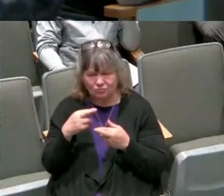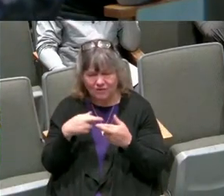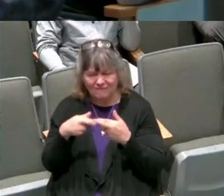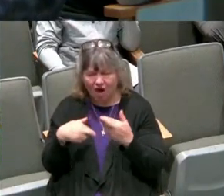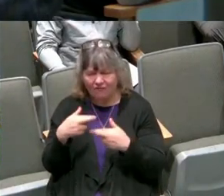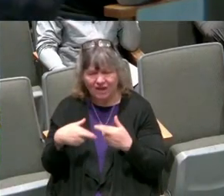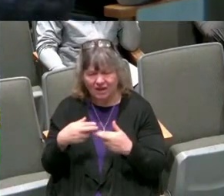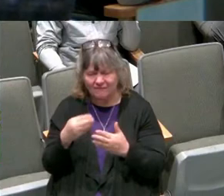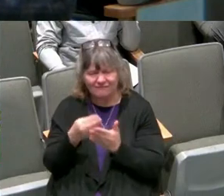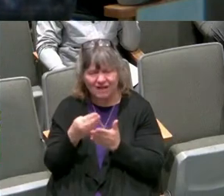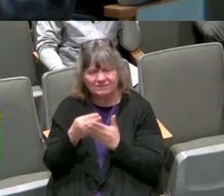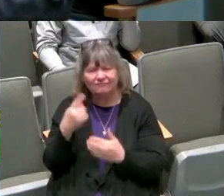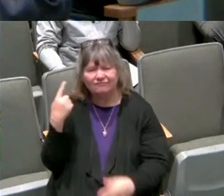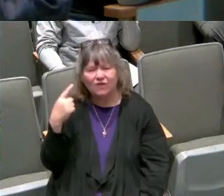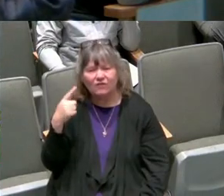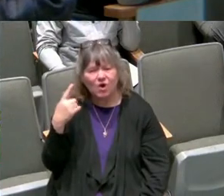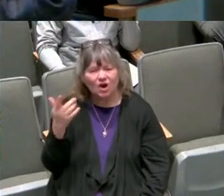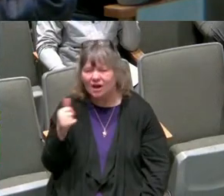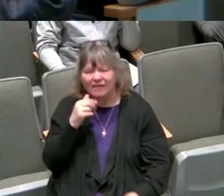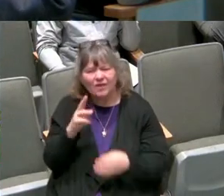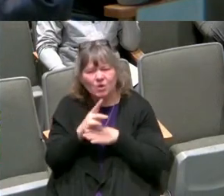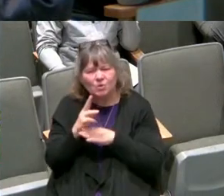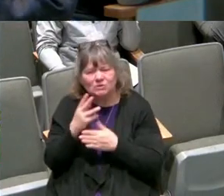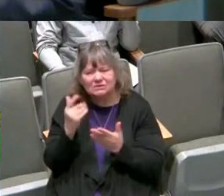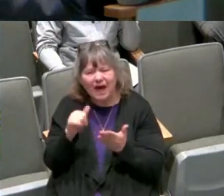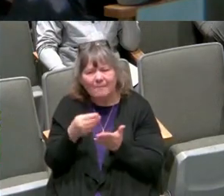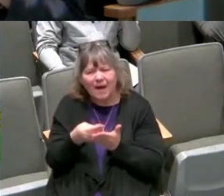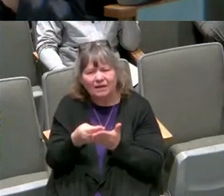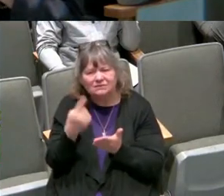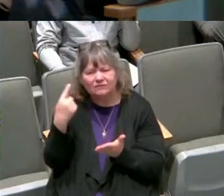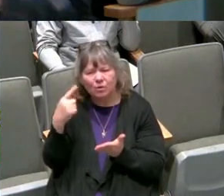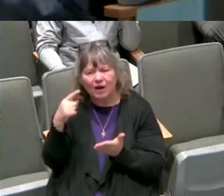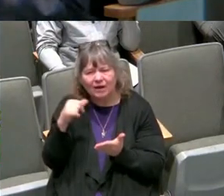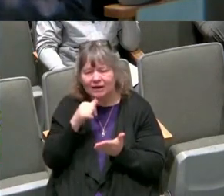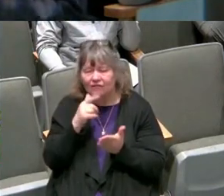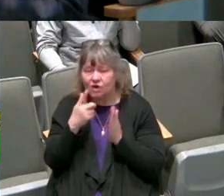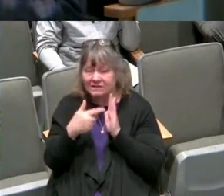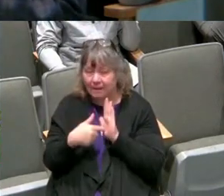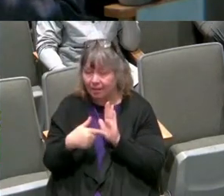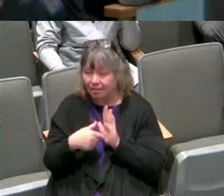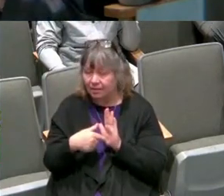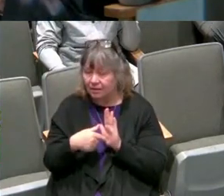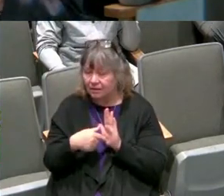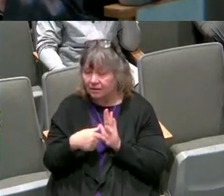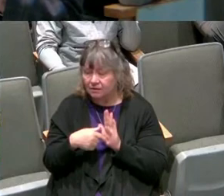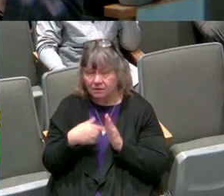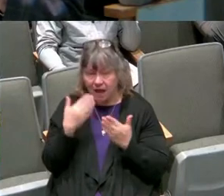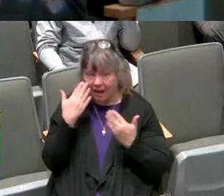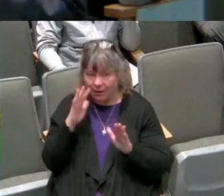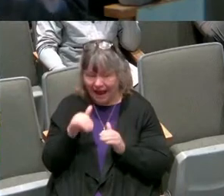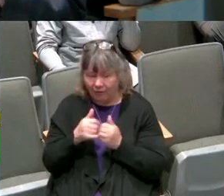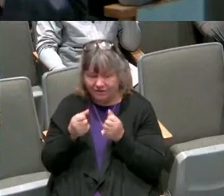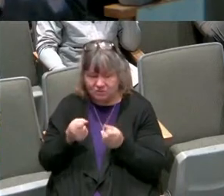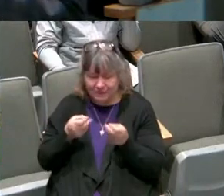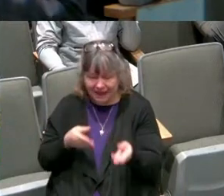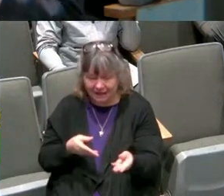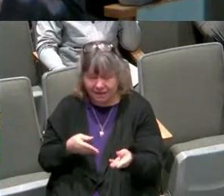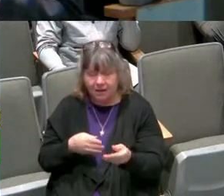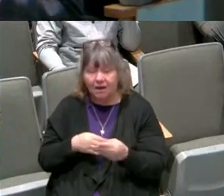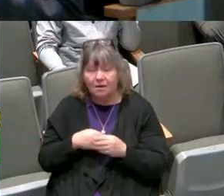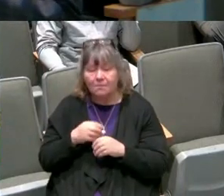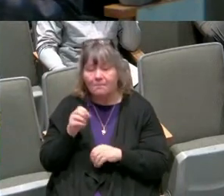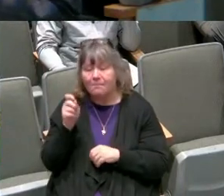limits are here but what are these items used for uh just as an example not knowing how they're spent Public